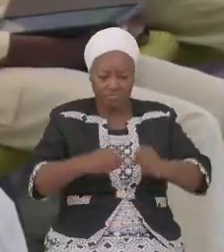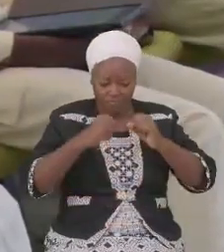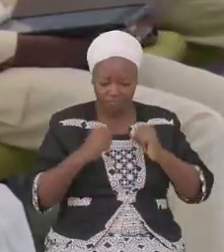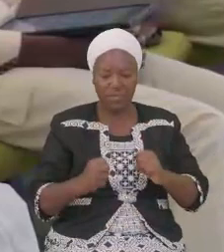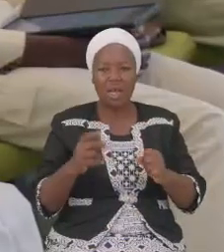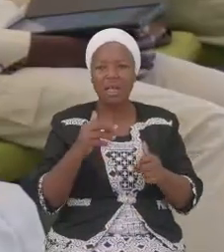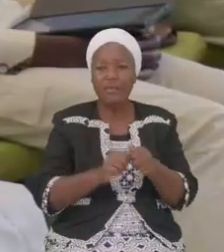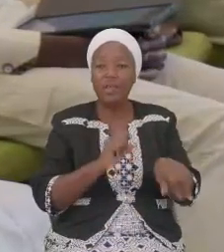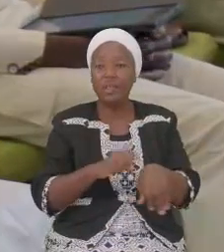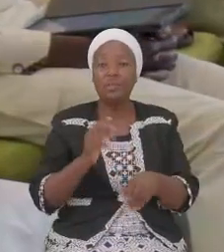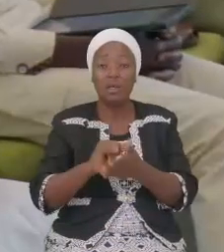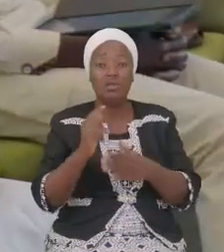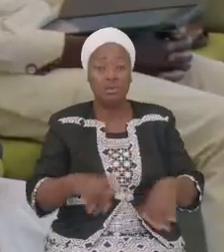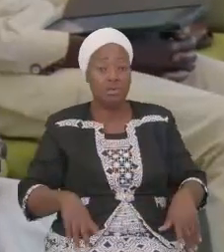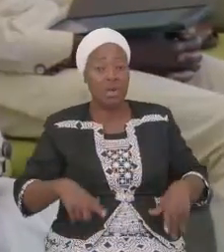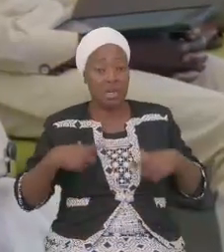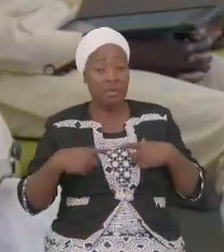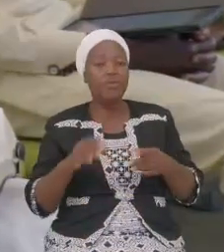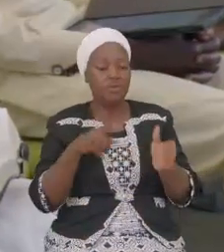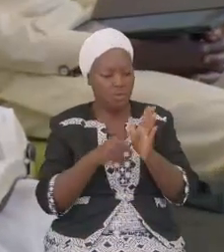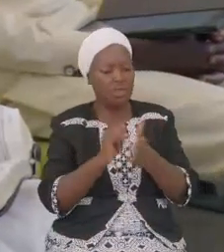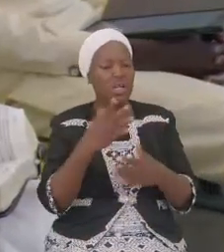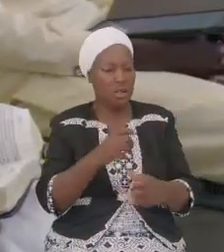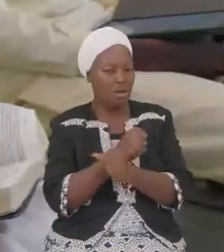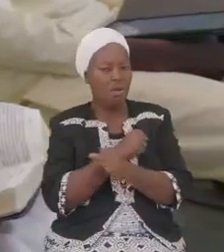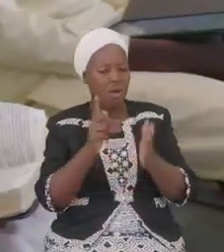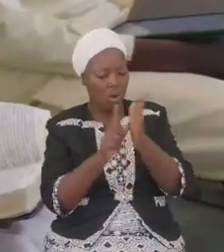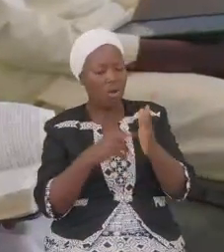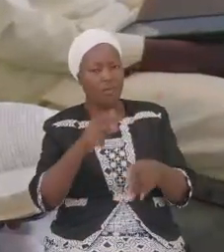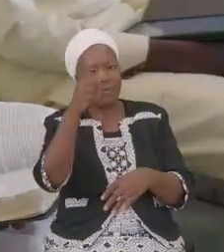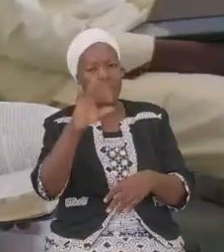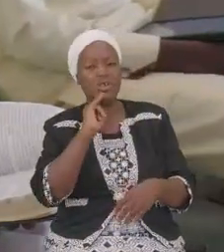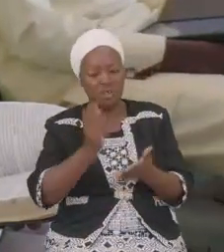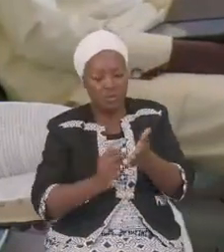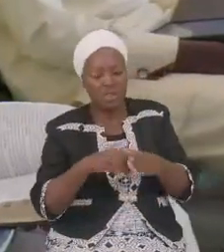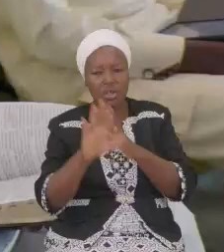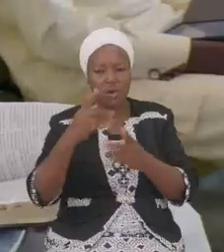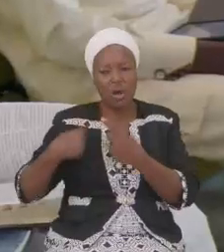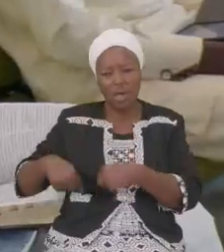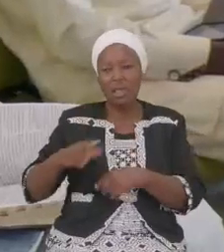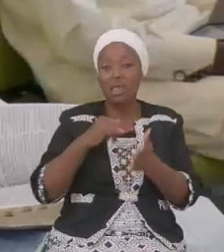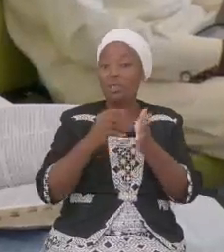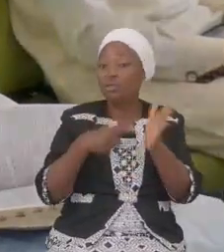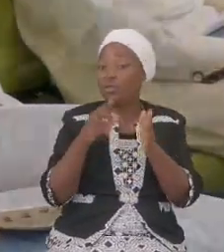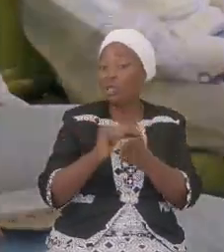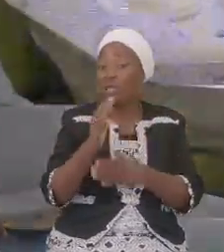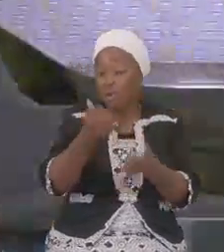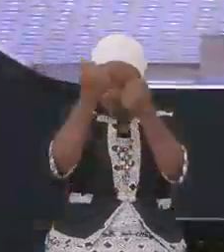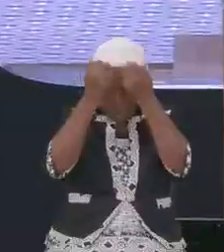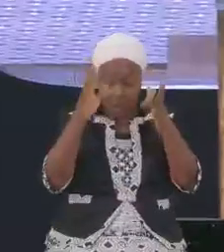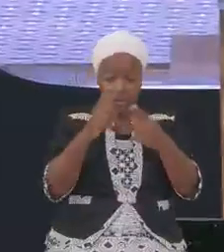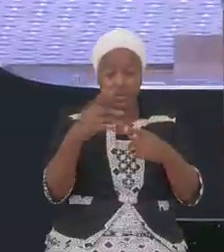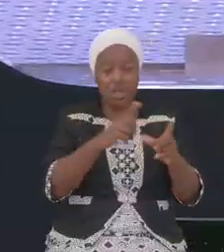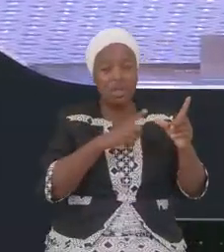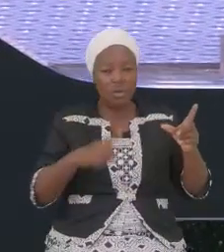life you live shows that the law of God is reaching in your heart. It shows that you're obedient to the